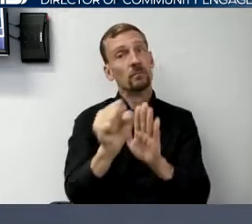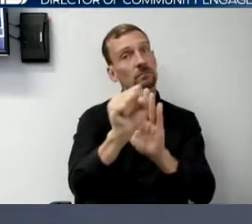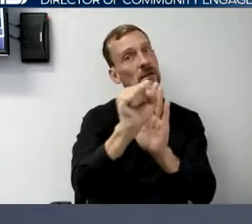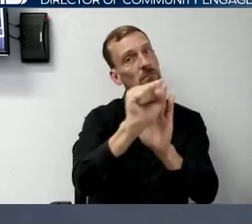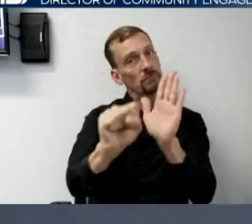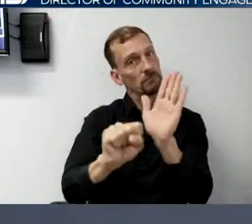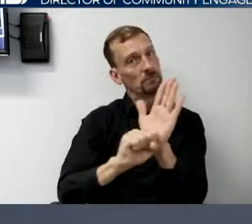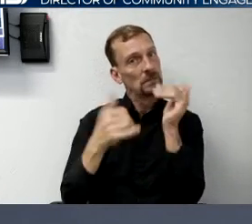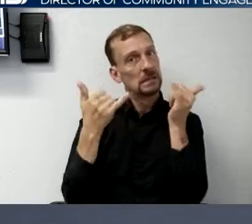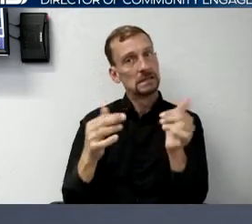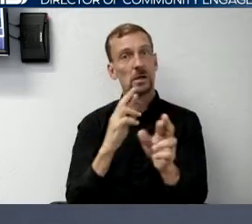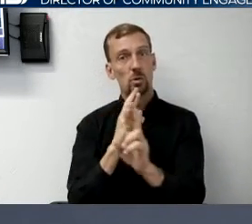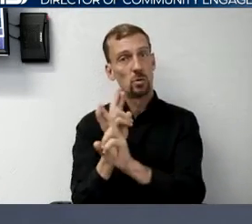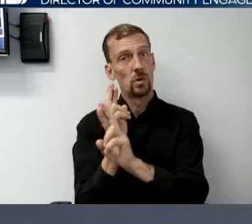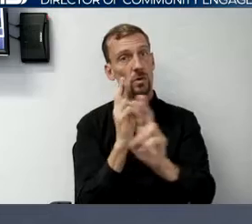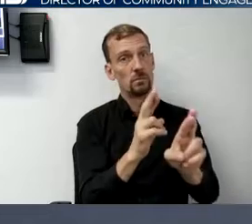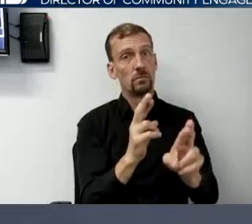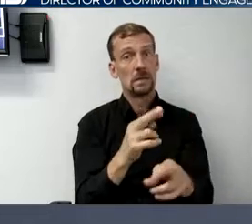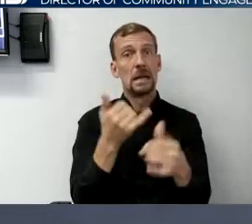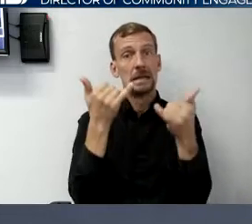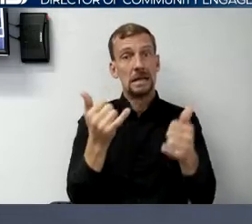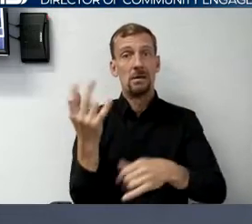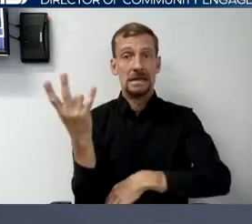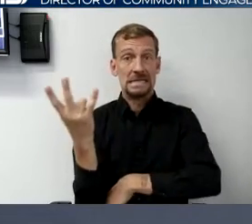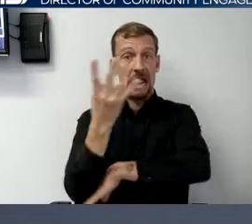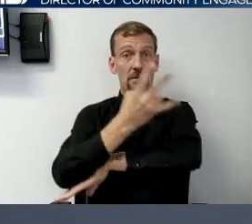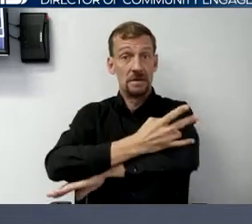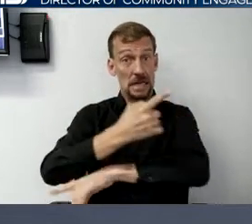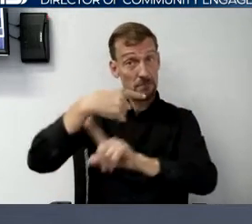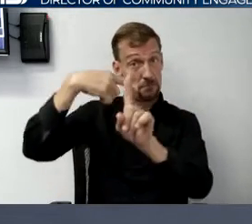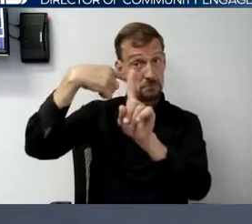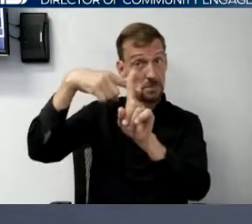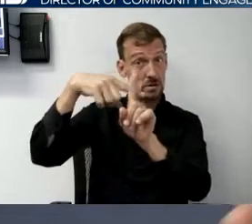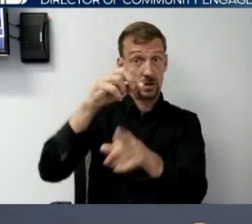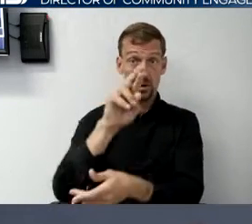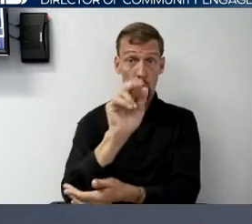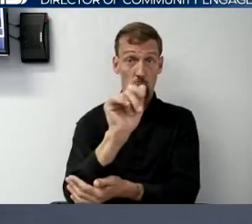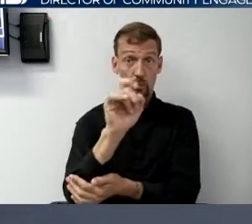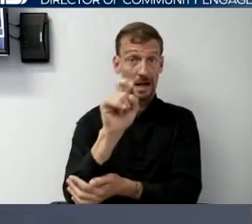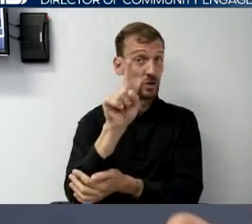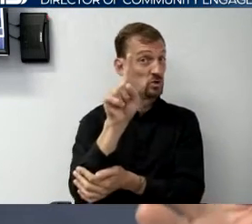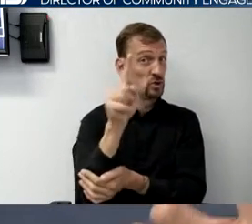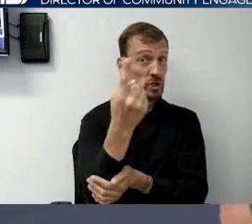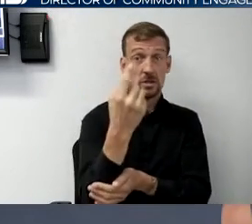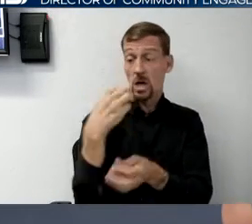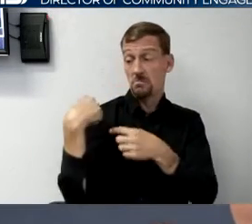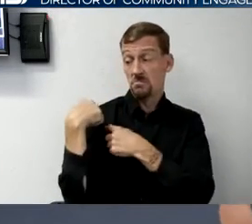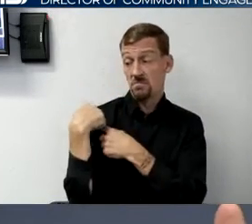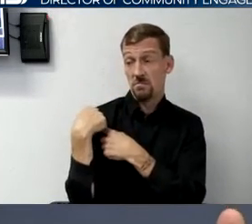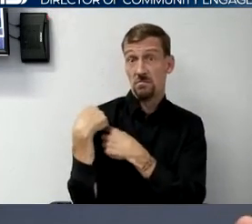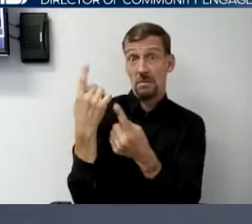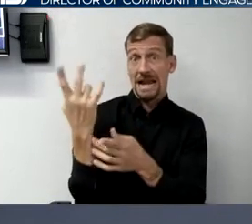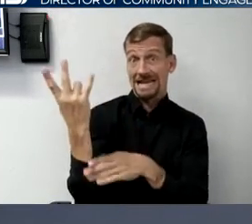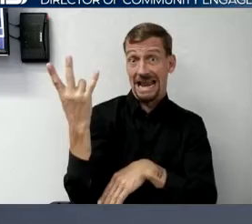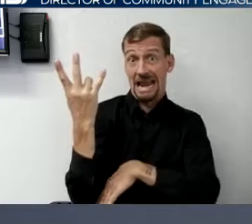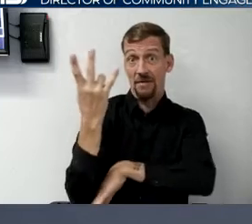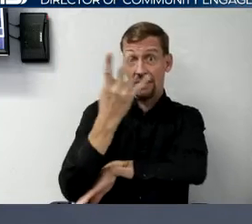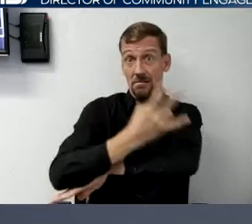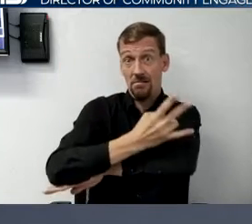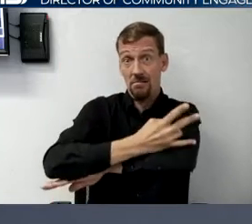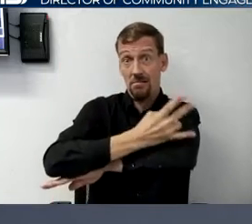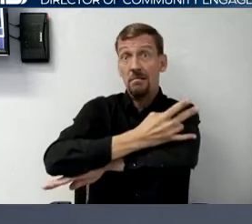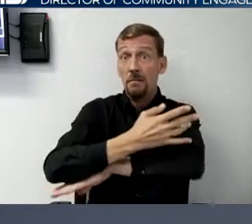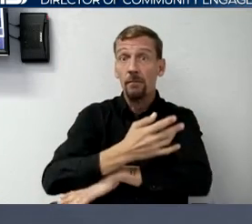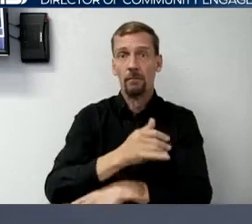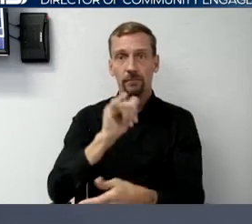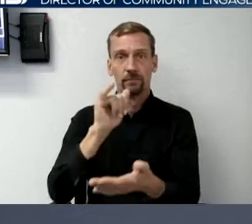is reporting that its 7-day positivity rate, so just the number of tests and those that are positive over